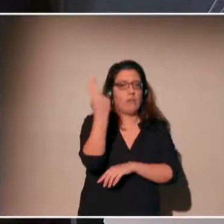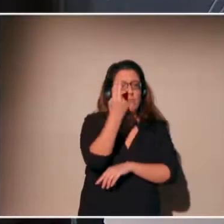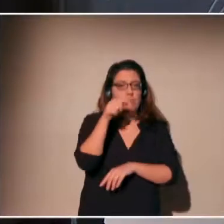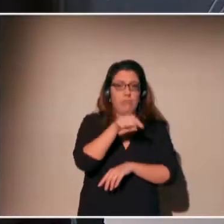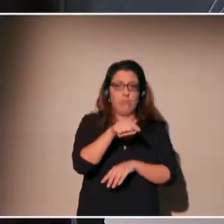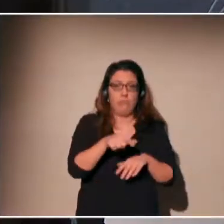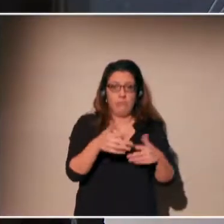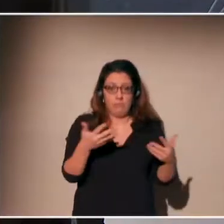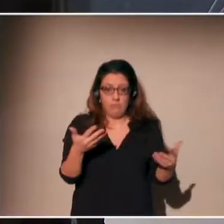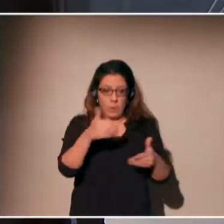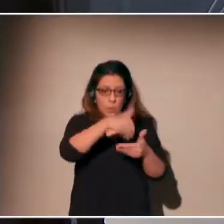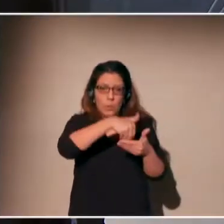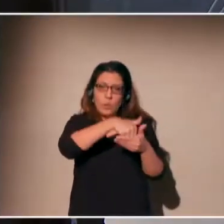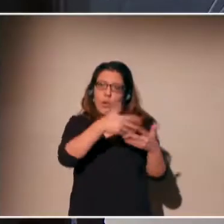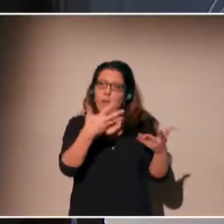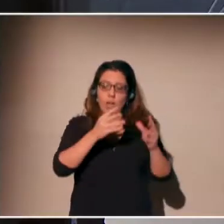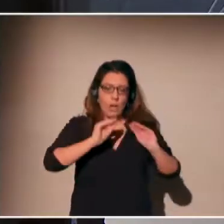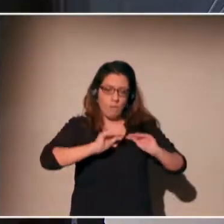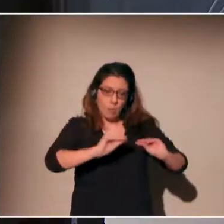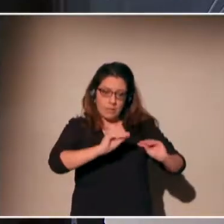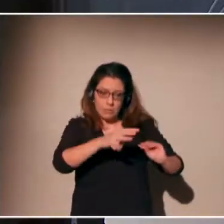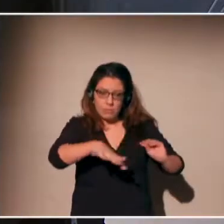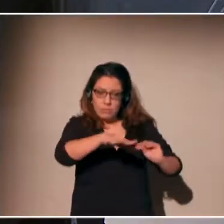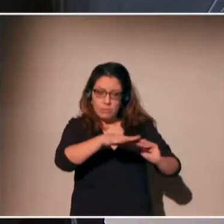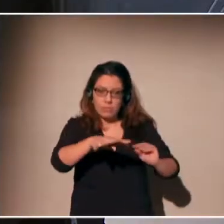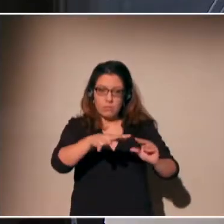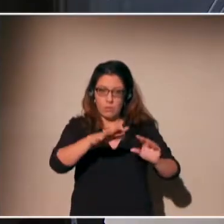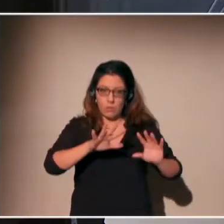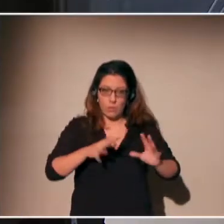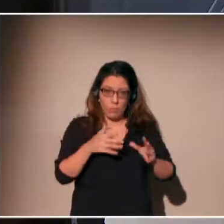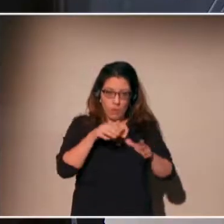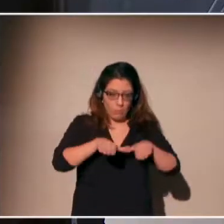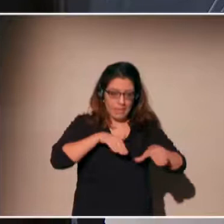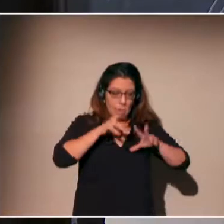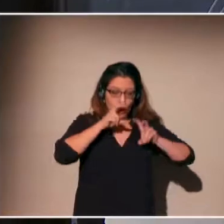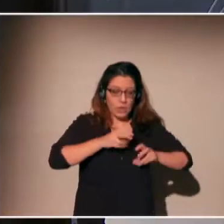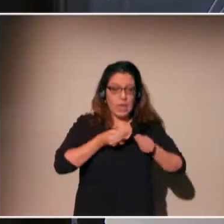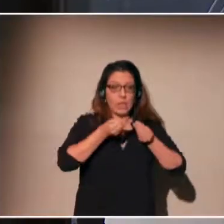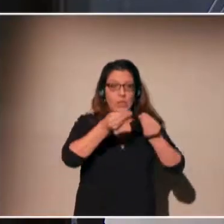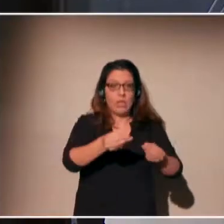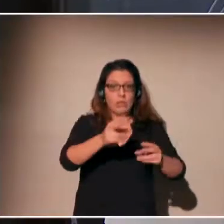education is based on training to research,